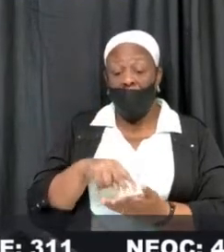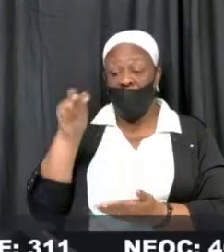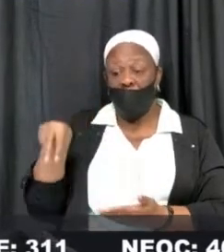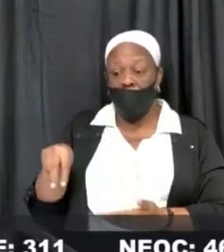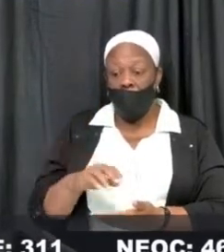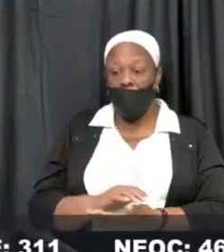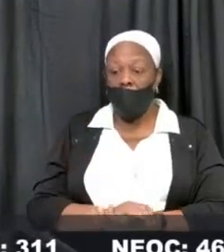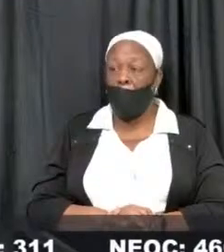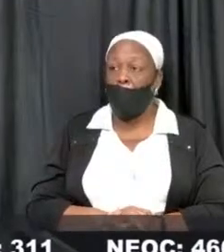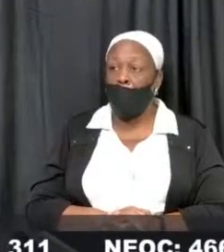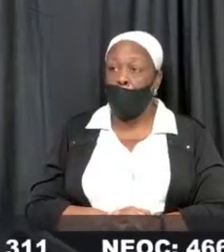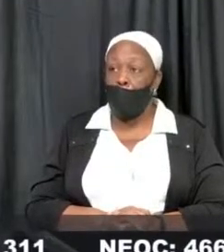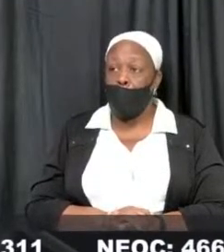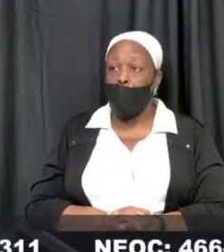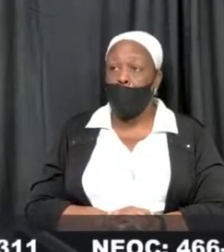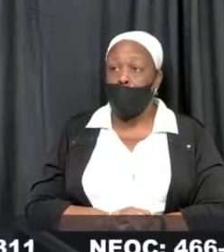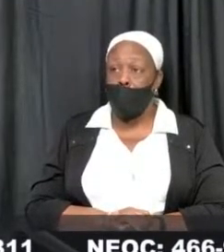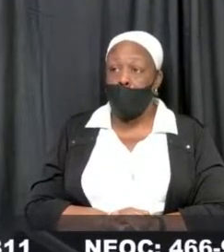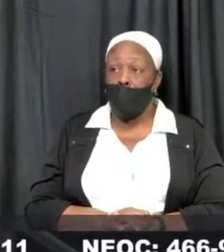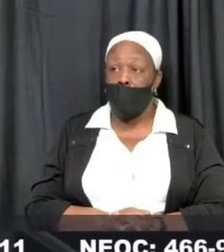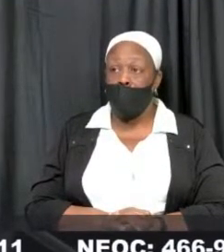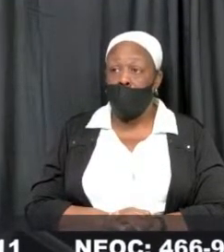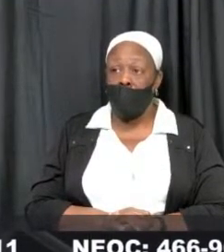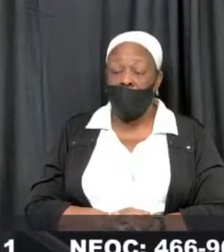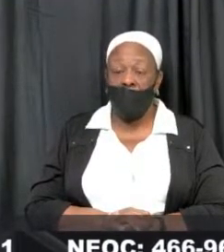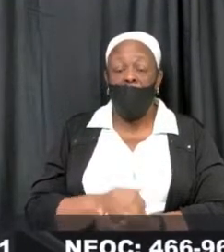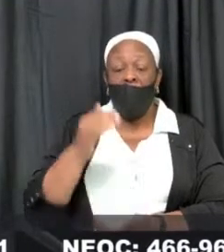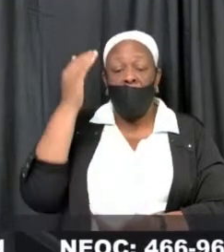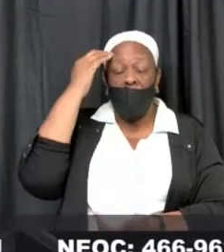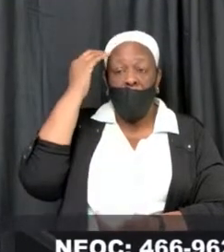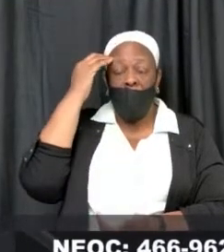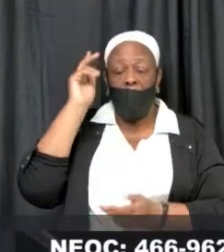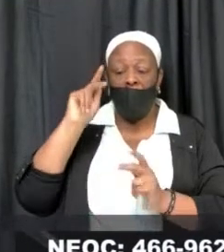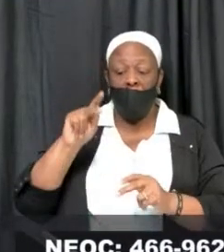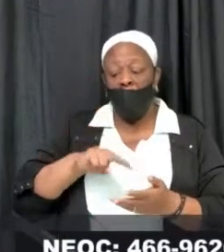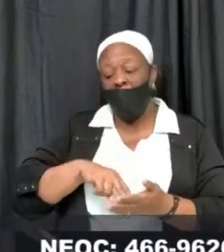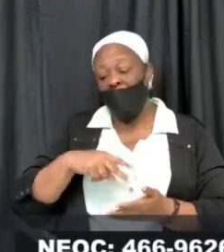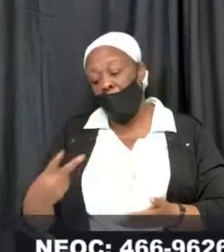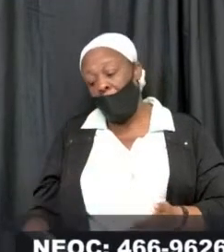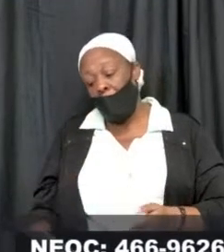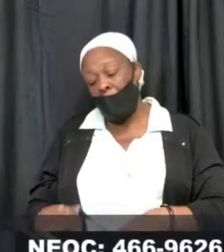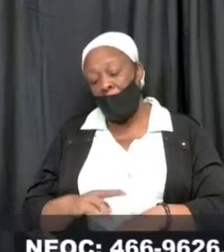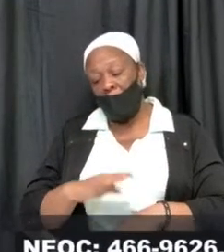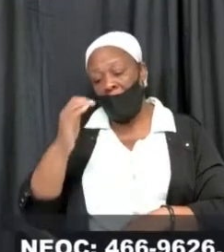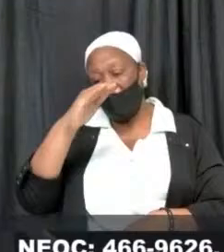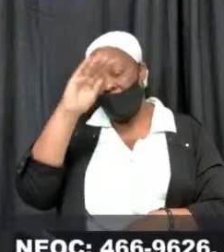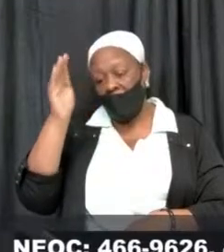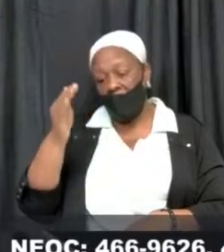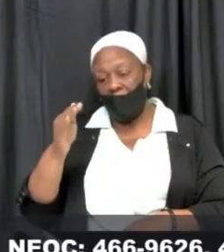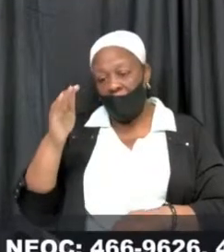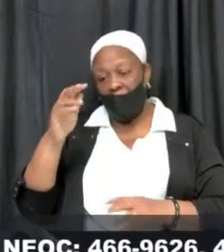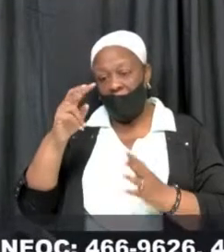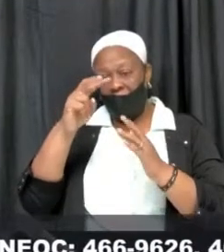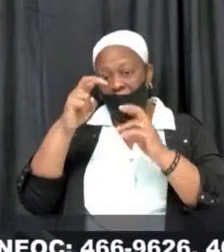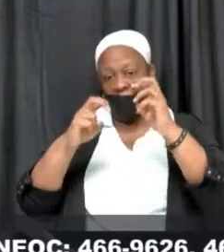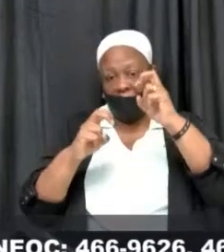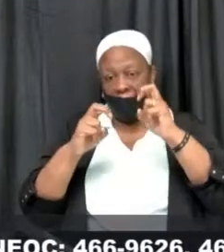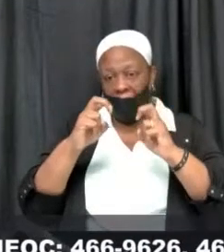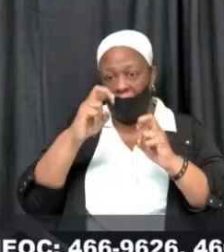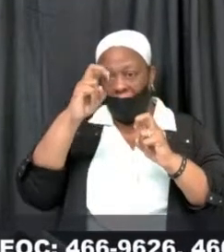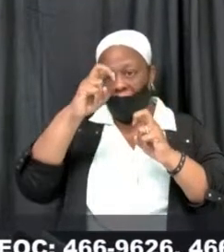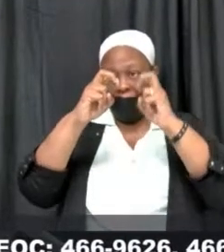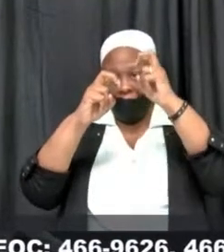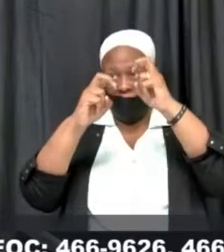step, come down the ladder, we know people fall off ladders all the time. And so there's a risk of falling off the ladder. But if